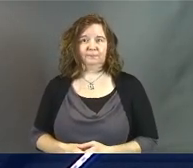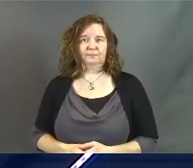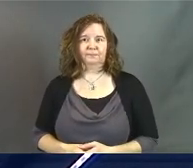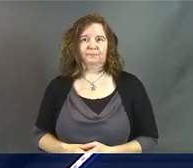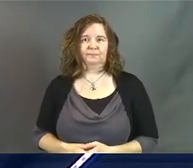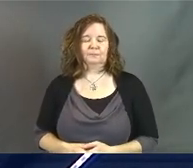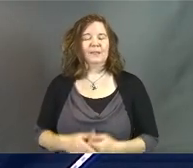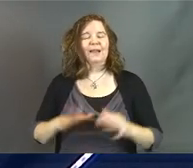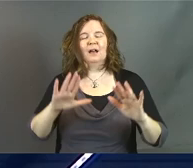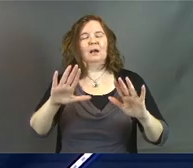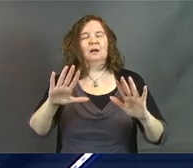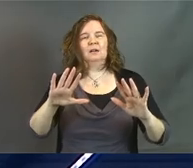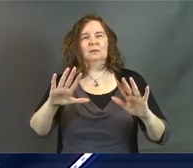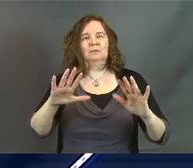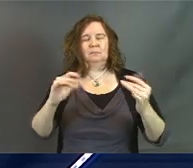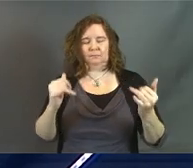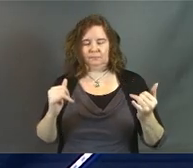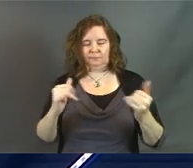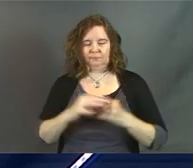Now,